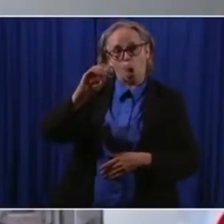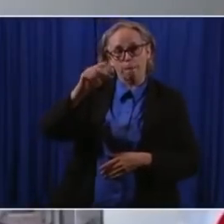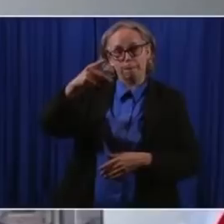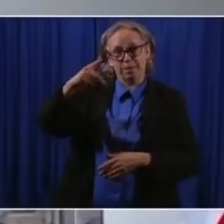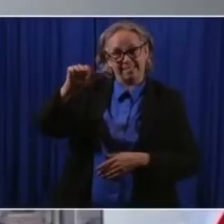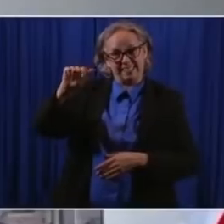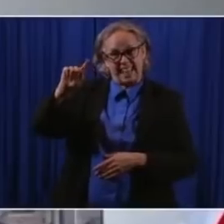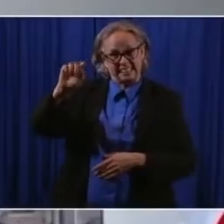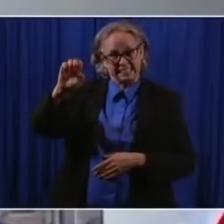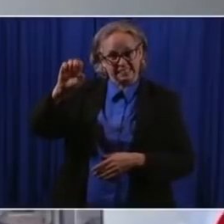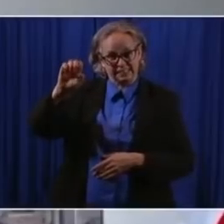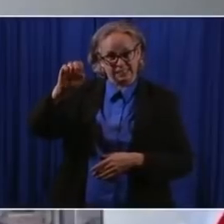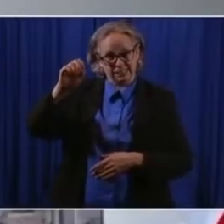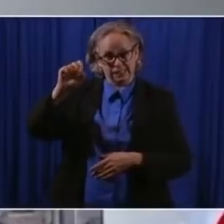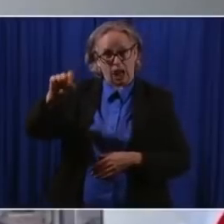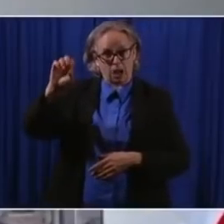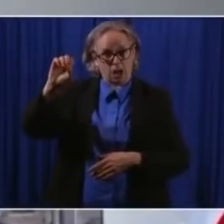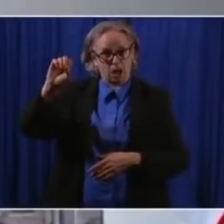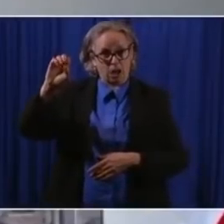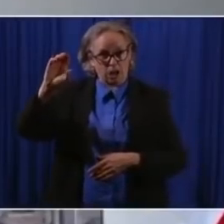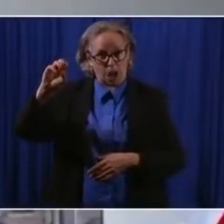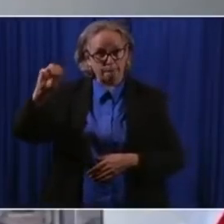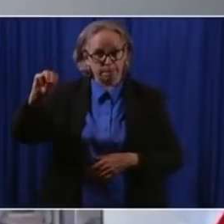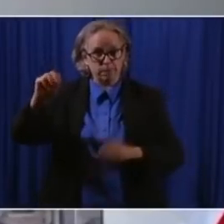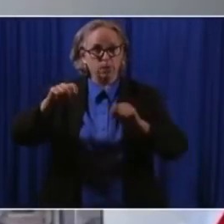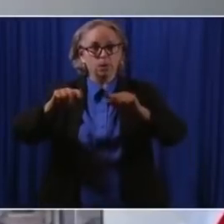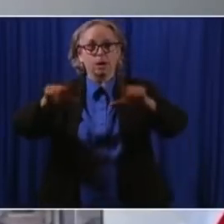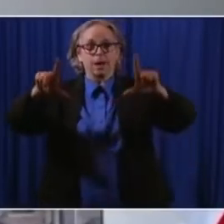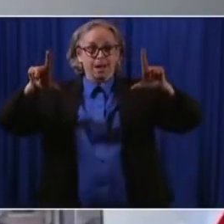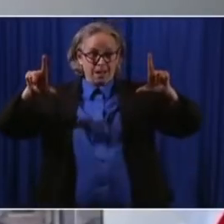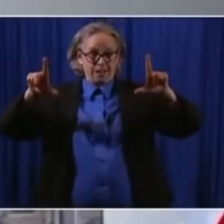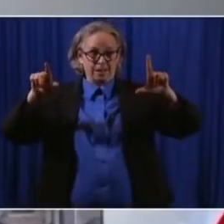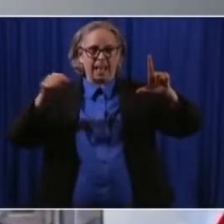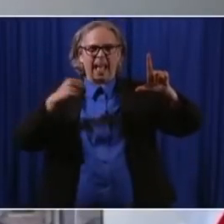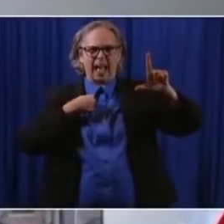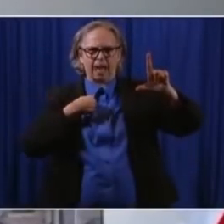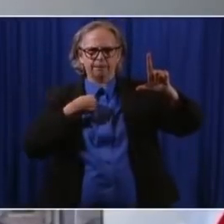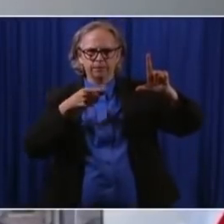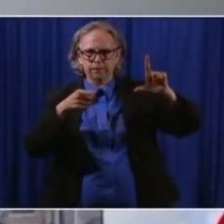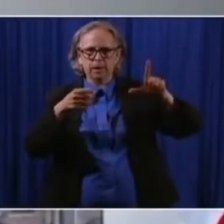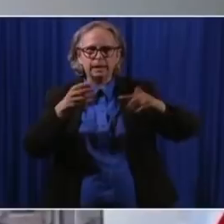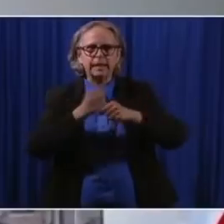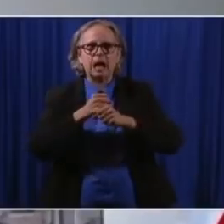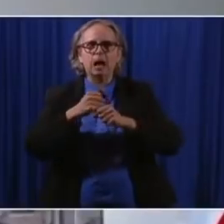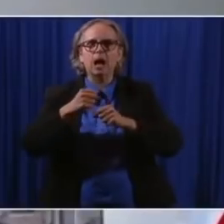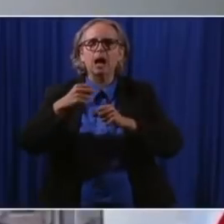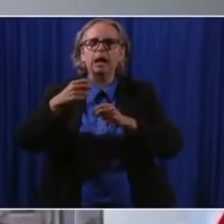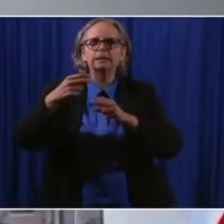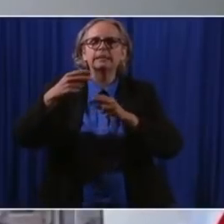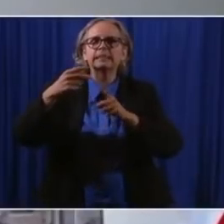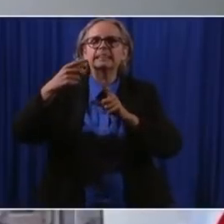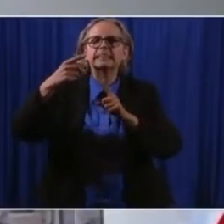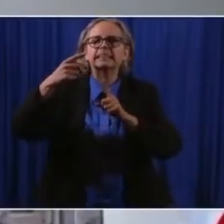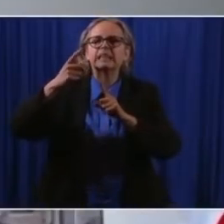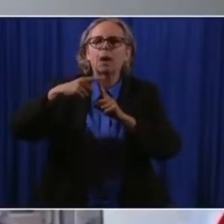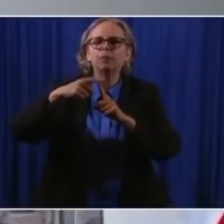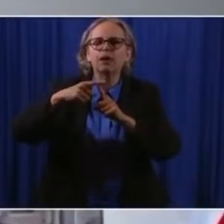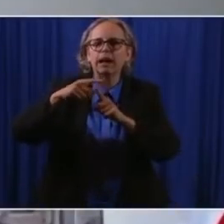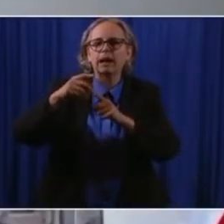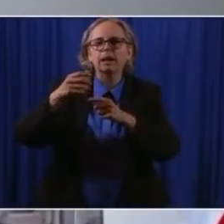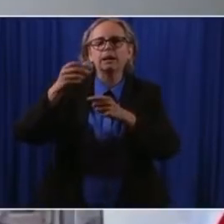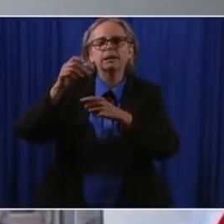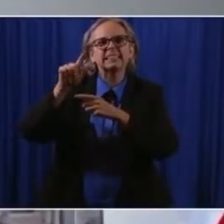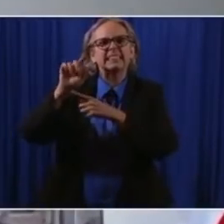oplates.com and get your temporary tags and print them off. You used to have to go in to do this. Now, as of today, you're going to be able to do it